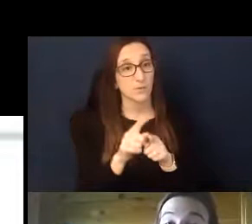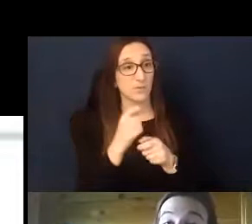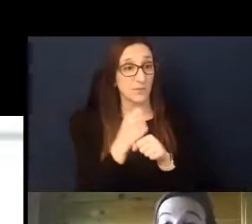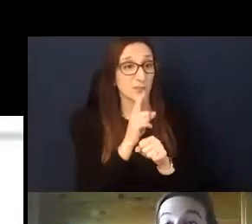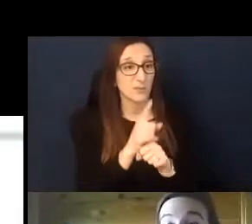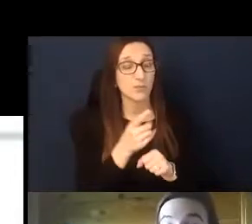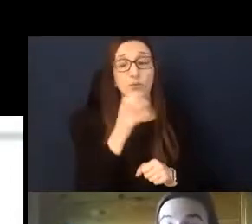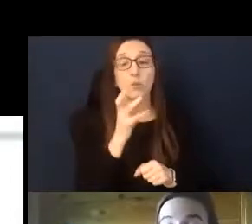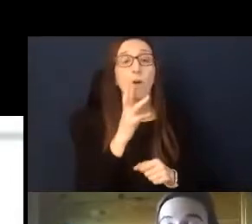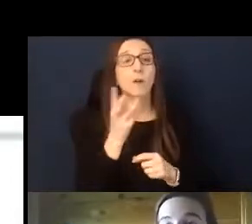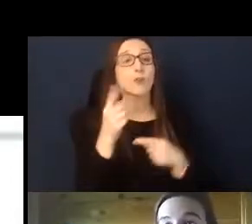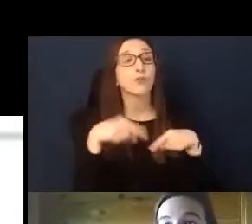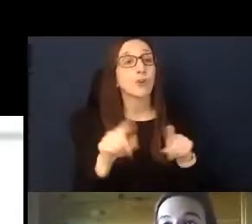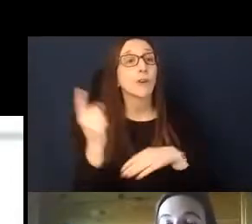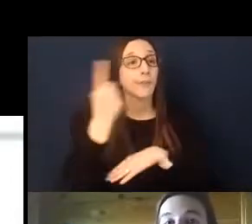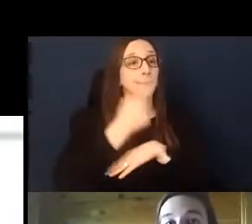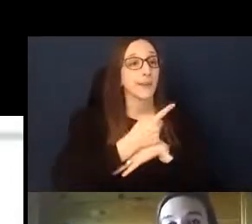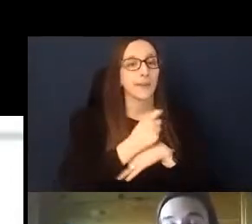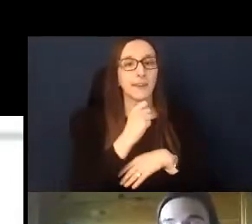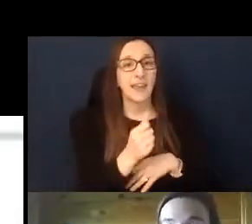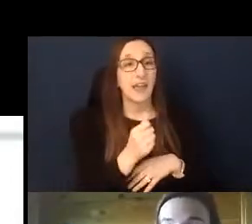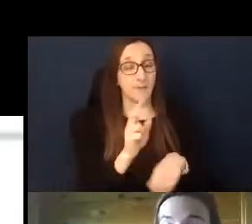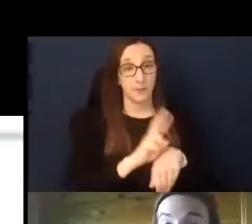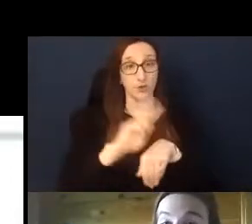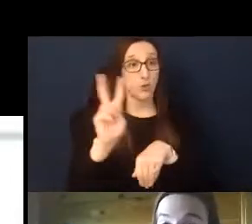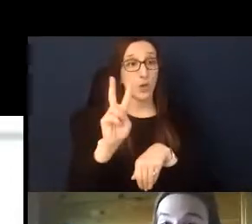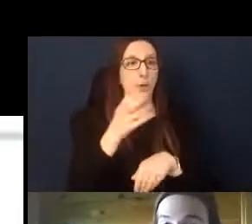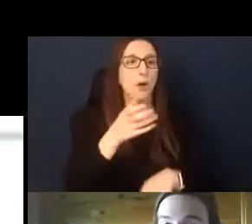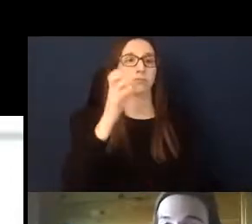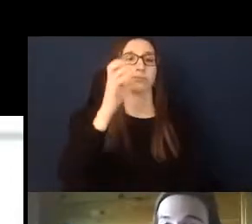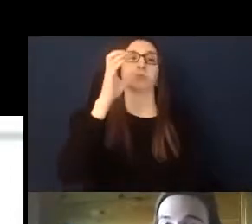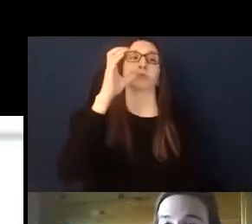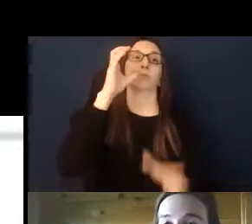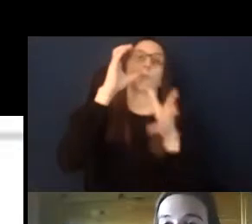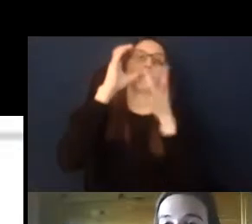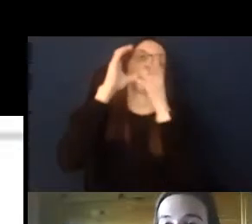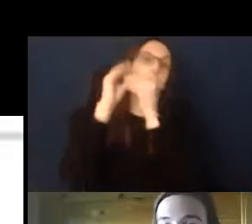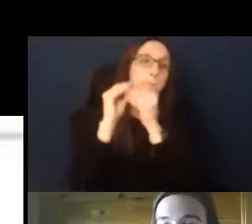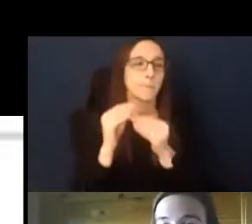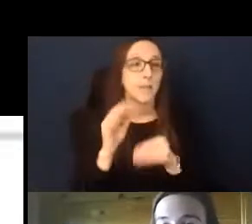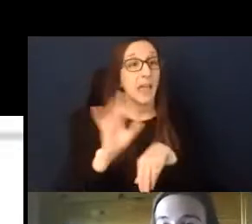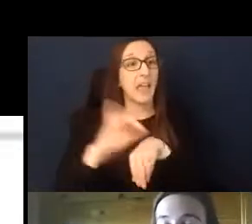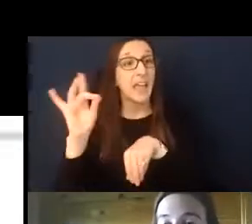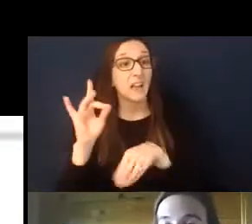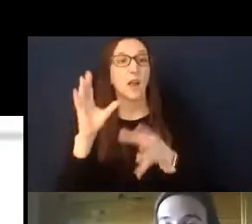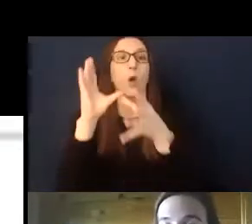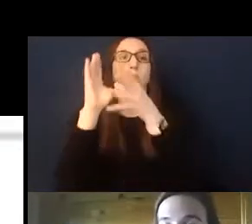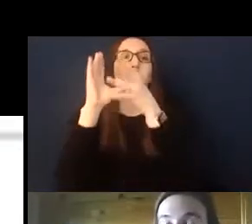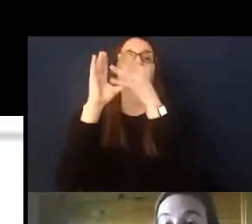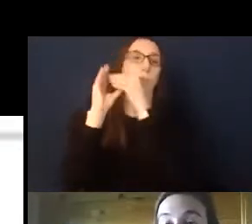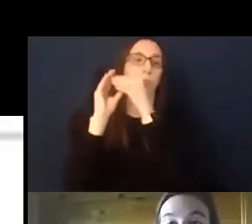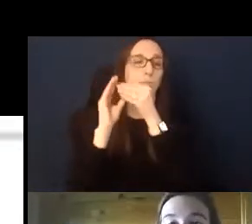water throughout the day and you're not just like, oh, at 2 o'clock, I'm going to chug a water bottle. Then at 8 o'clock at night, you chug another